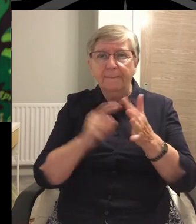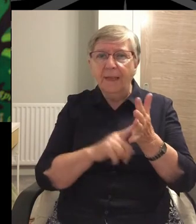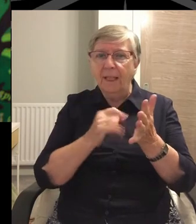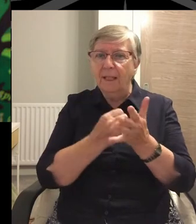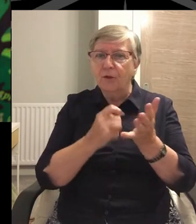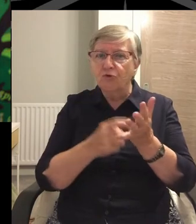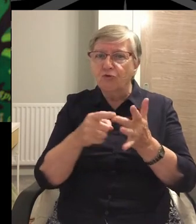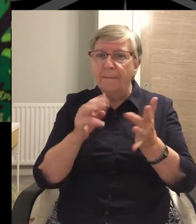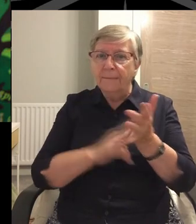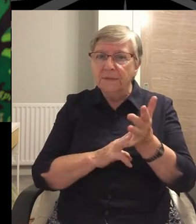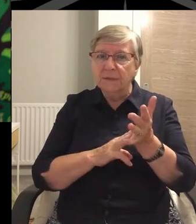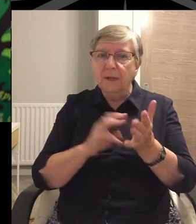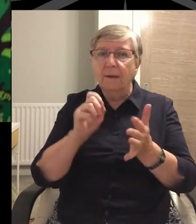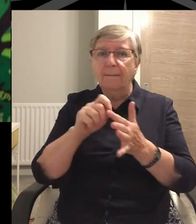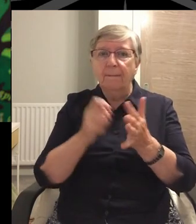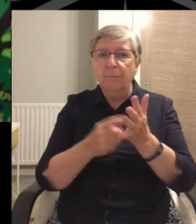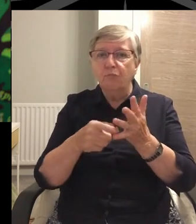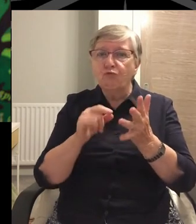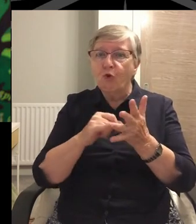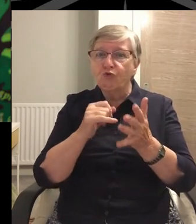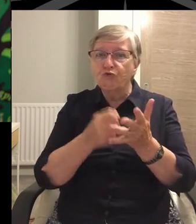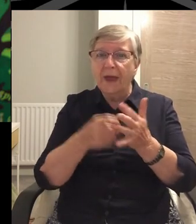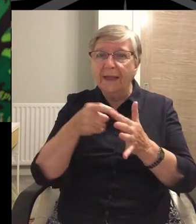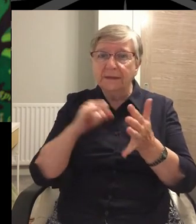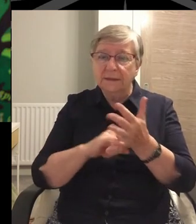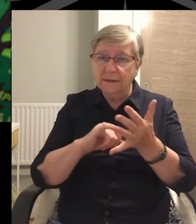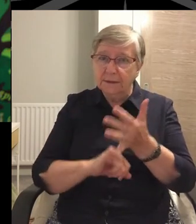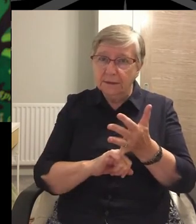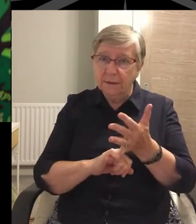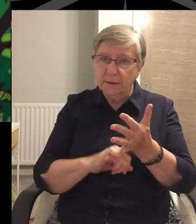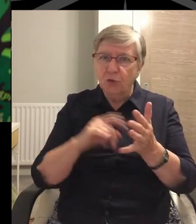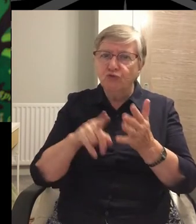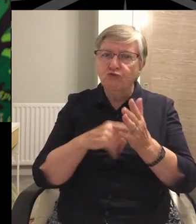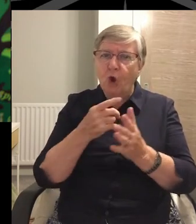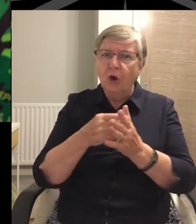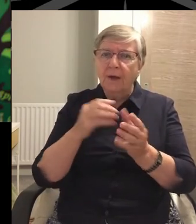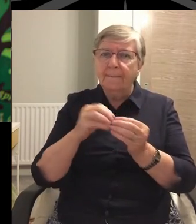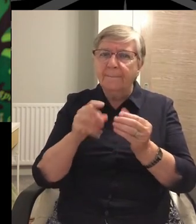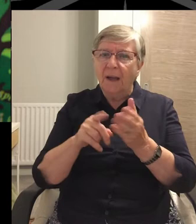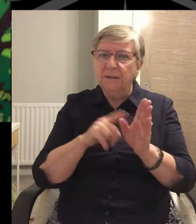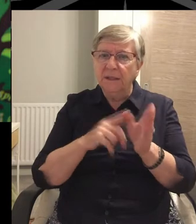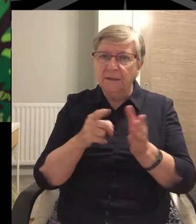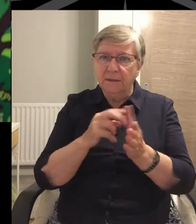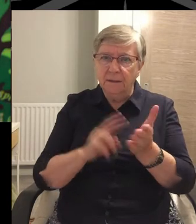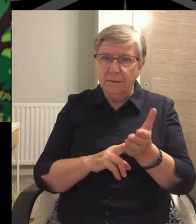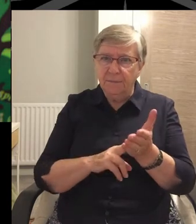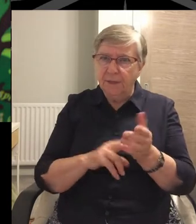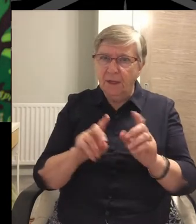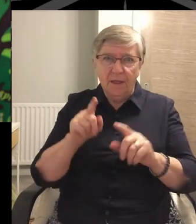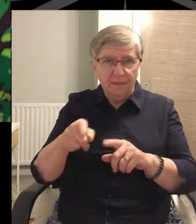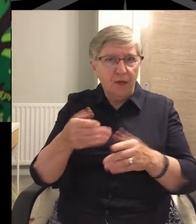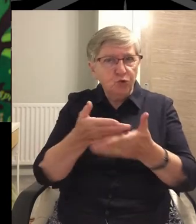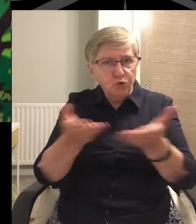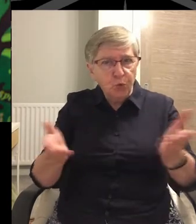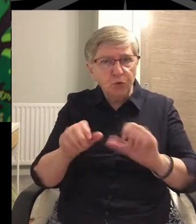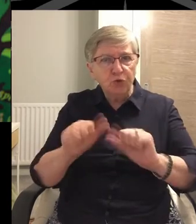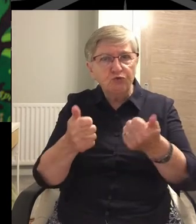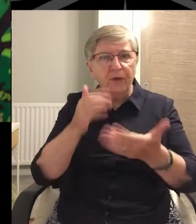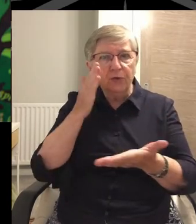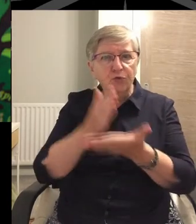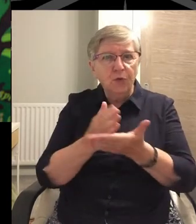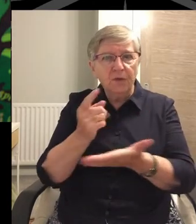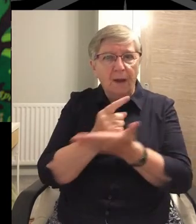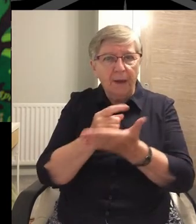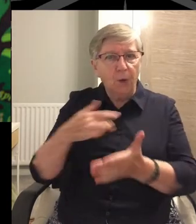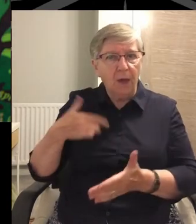the outstanding book, The Pilgrim's Progress, by John Bunyan. The various characters and events illustrate truths about the